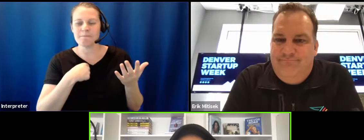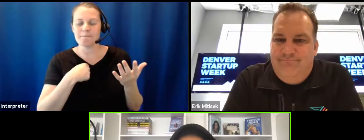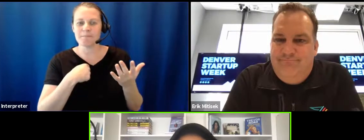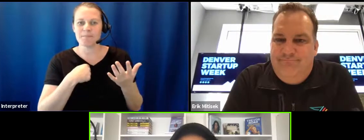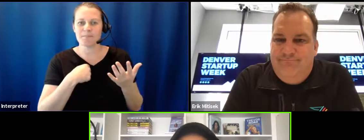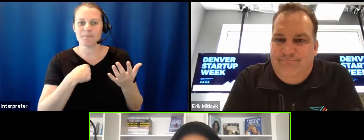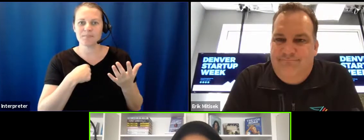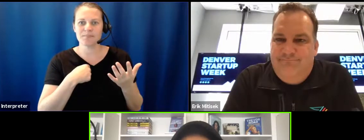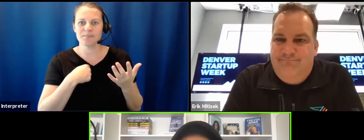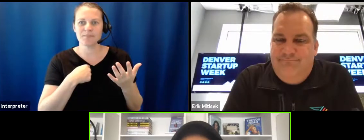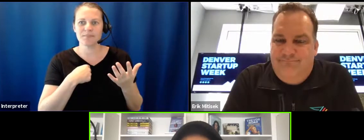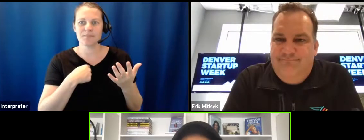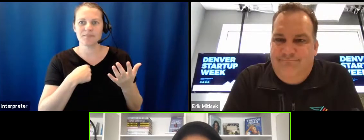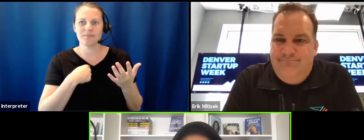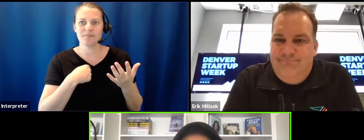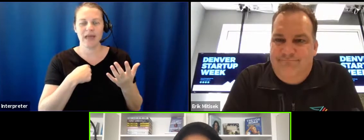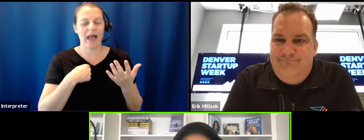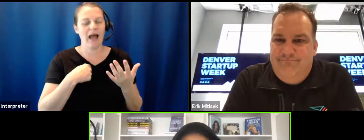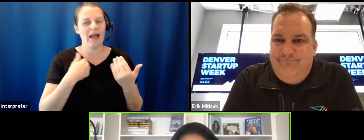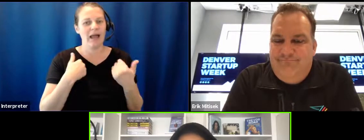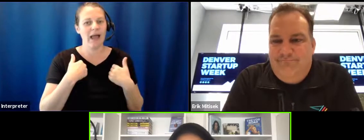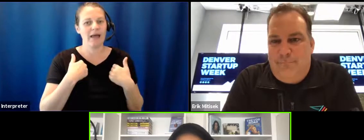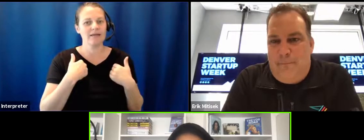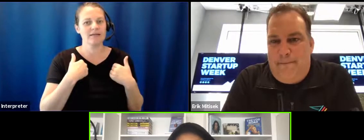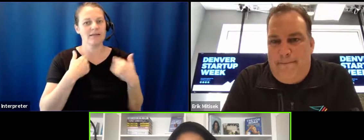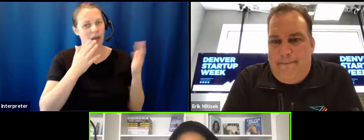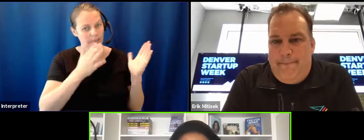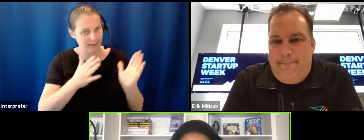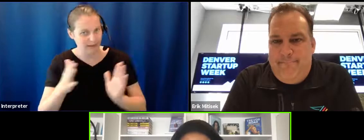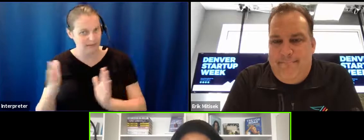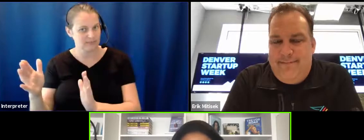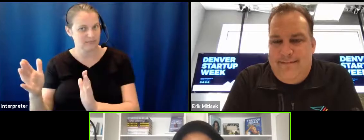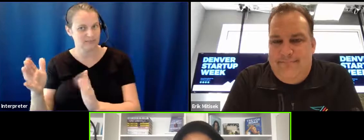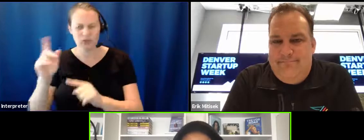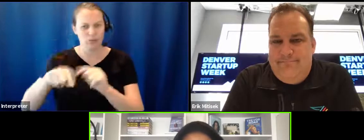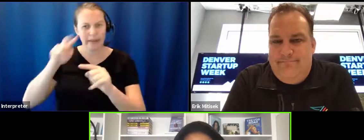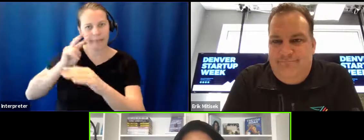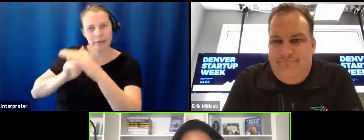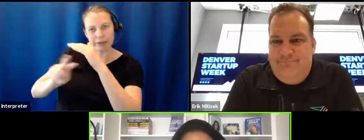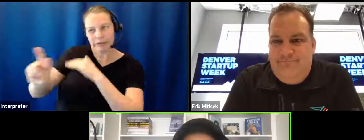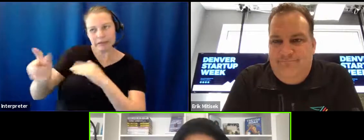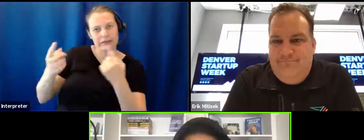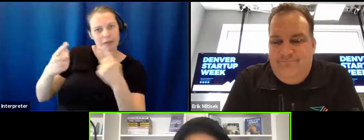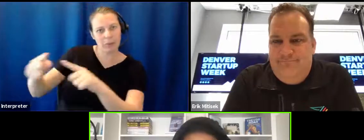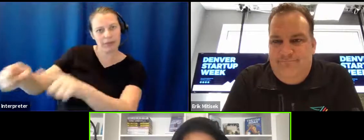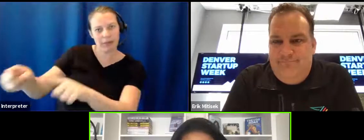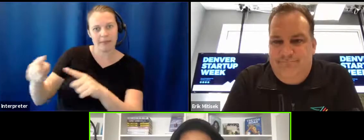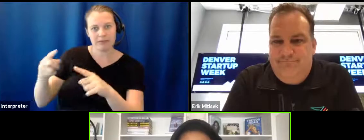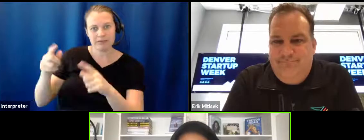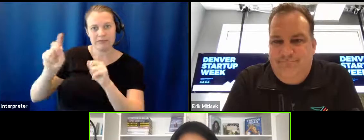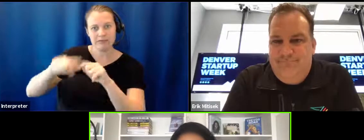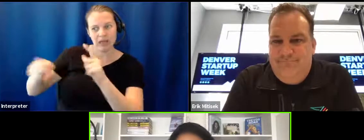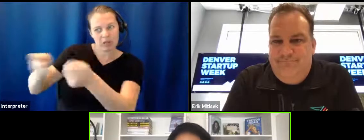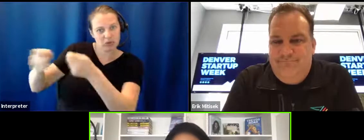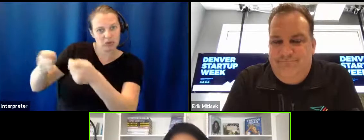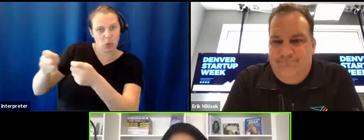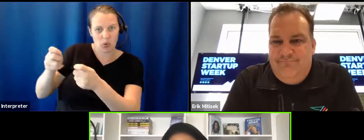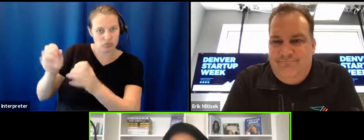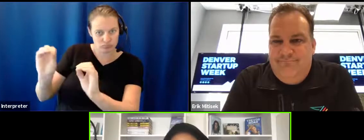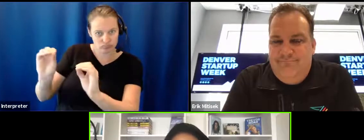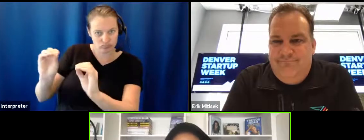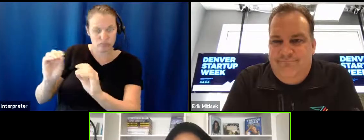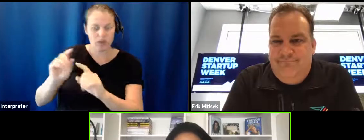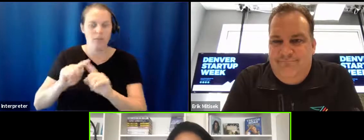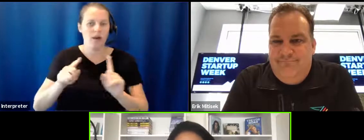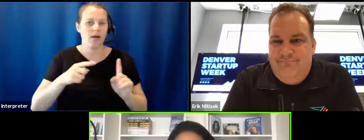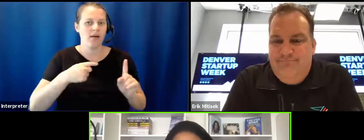there has been method to the madness. You know, even though things, you can't predict how things are going to go and you can't control how they're going to go, I did have a method to